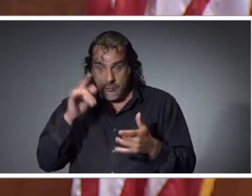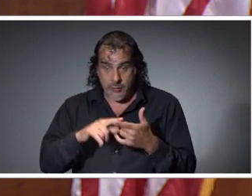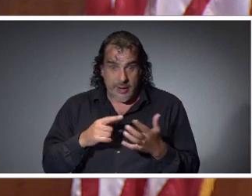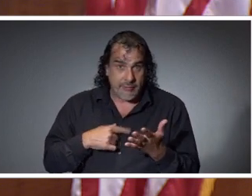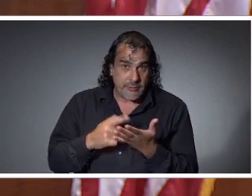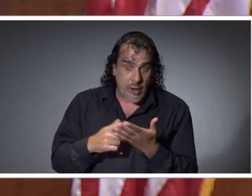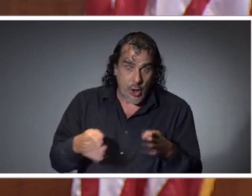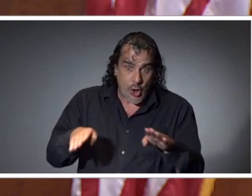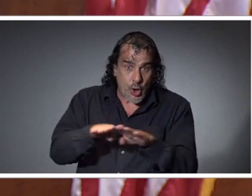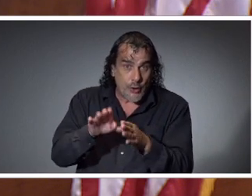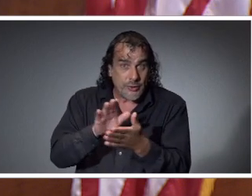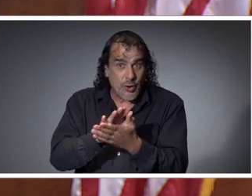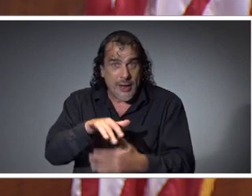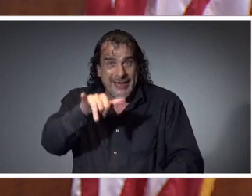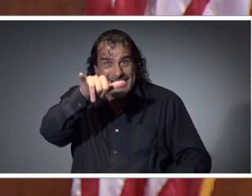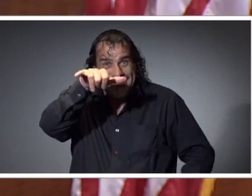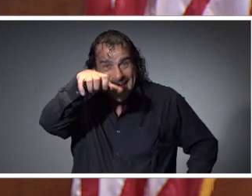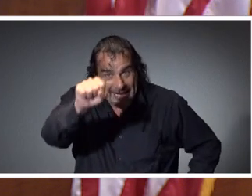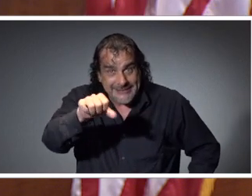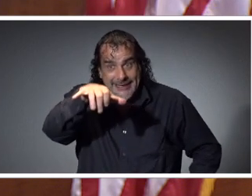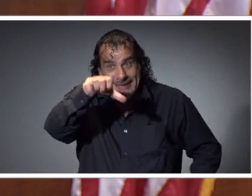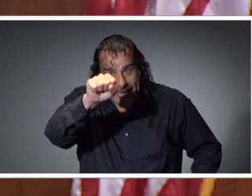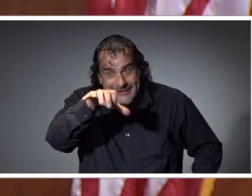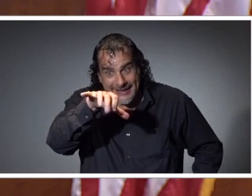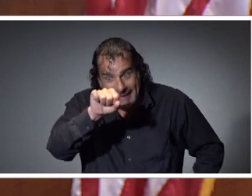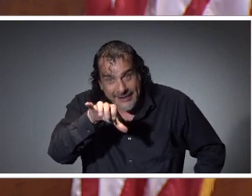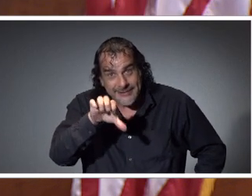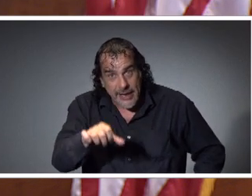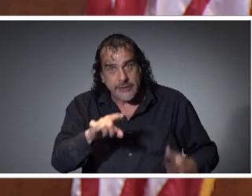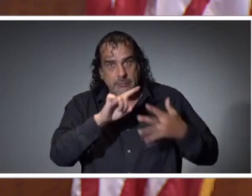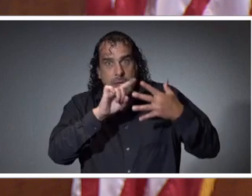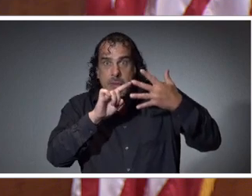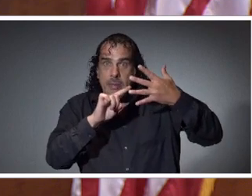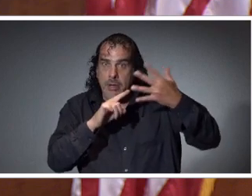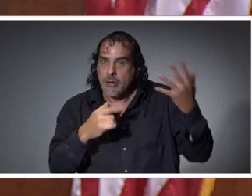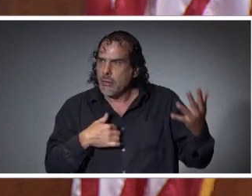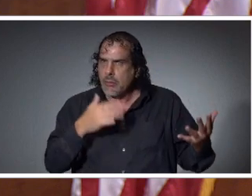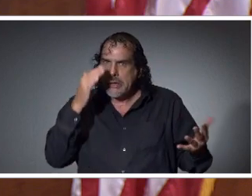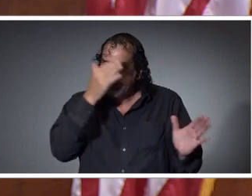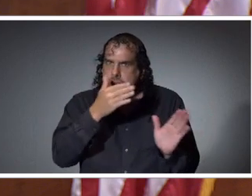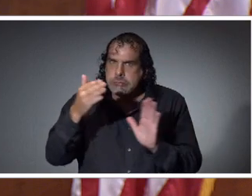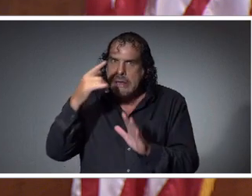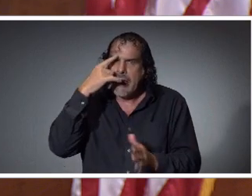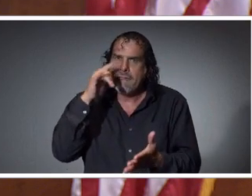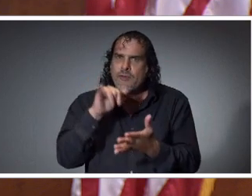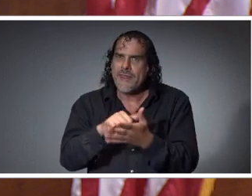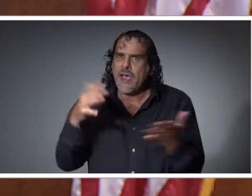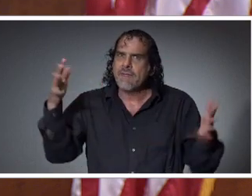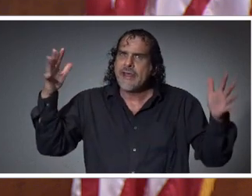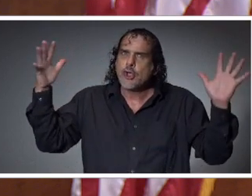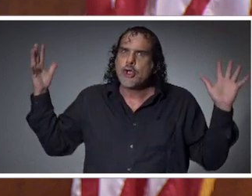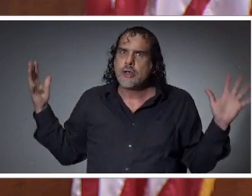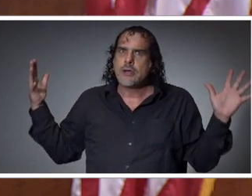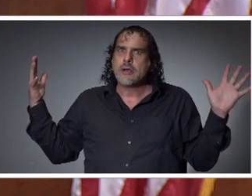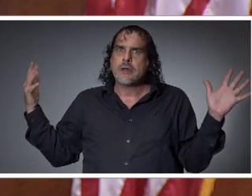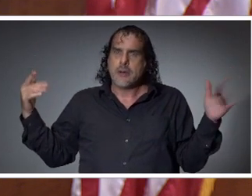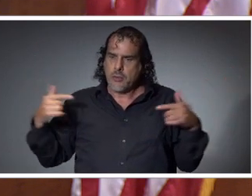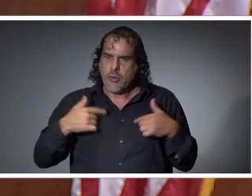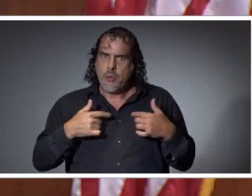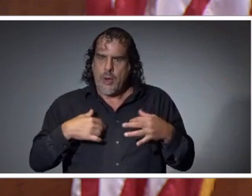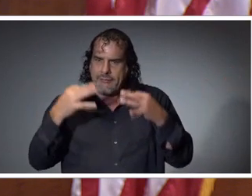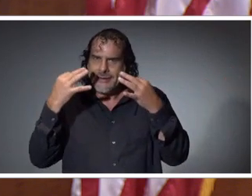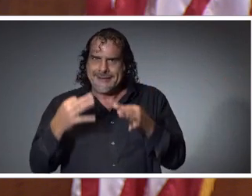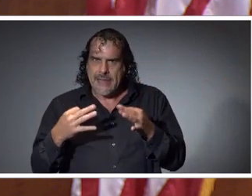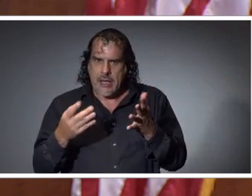about shutting down schools? The answer is yes. We fully anticipate that, because that is going to be something that we have to